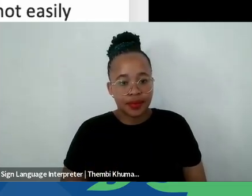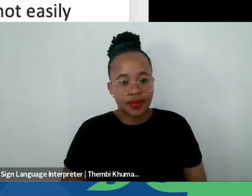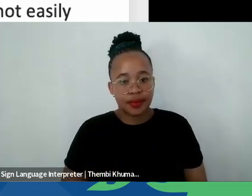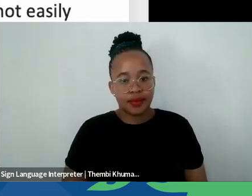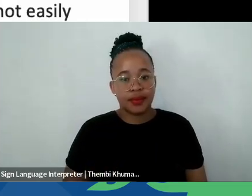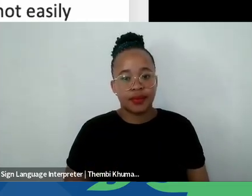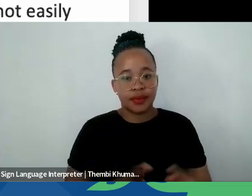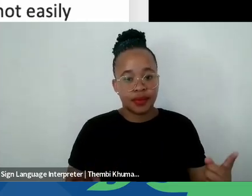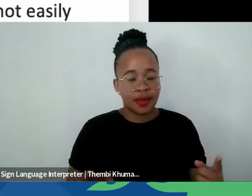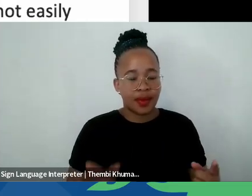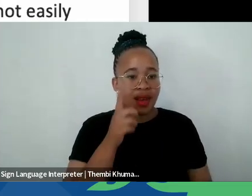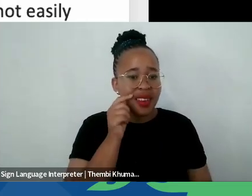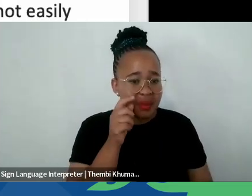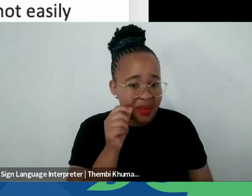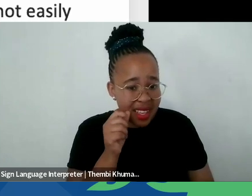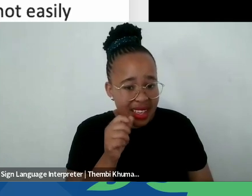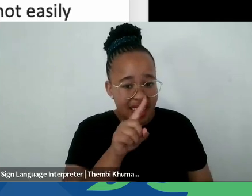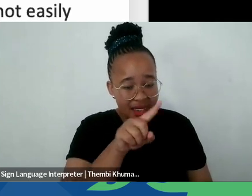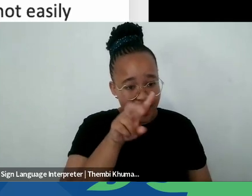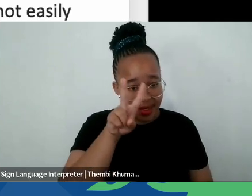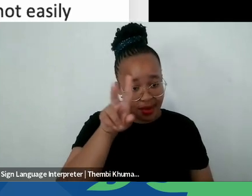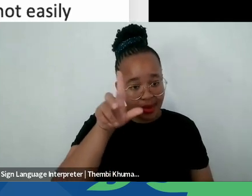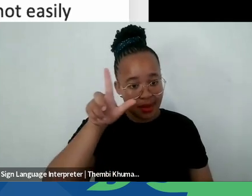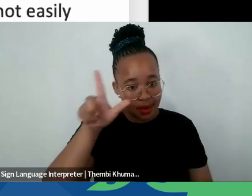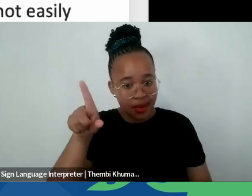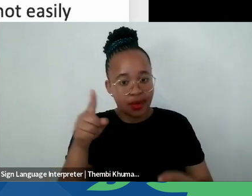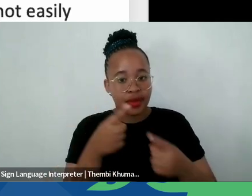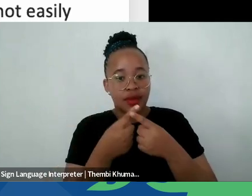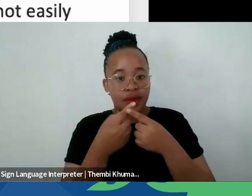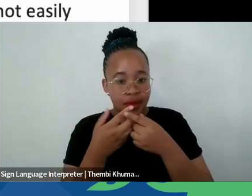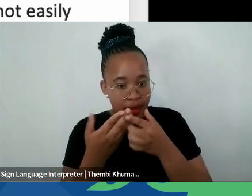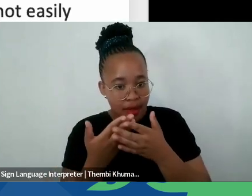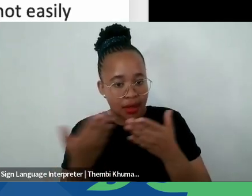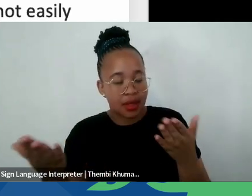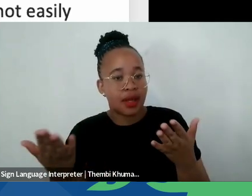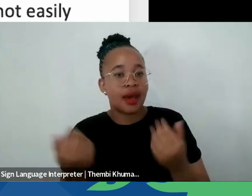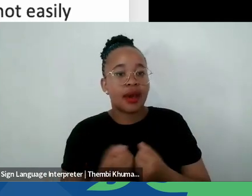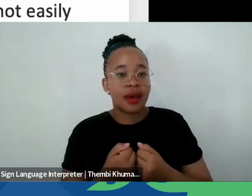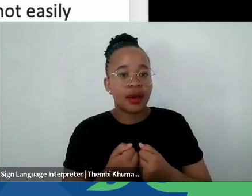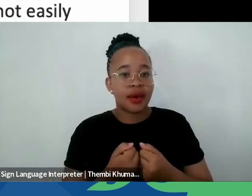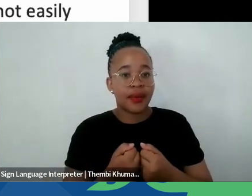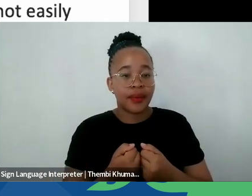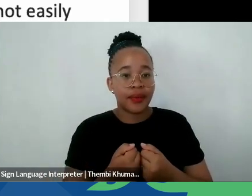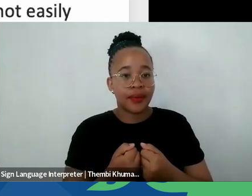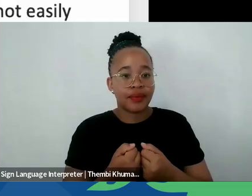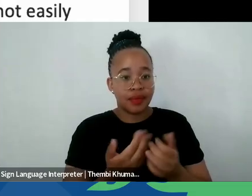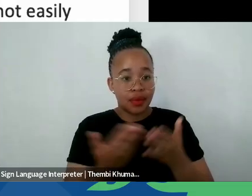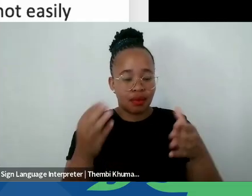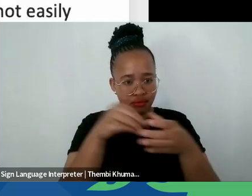127 men, share characteristics with general people who inject